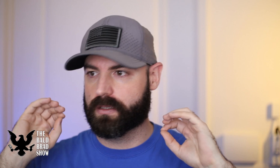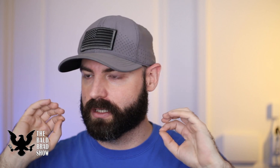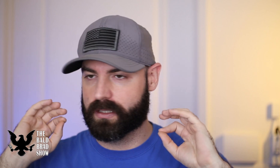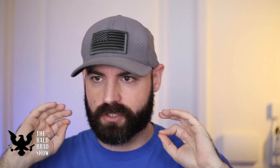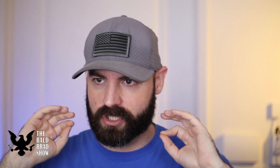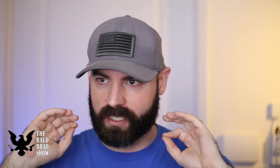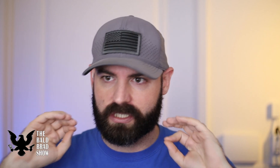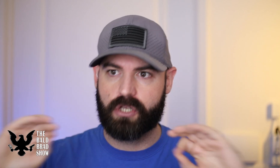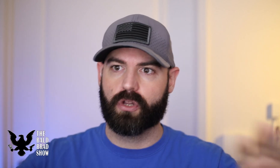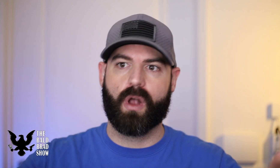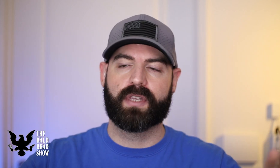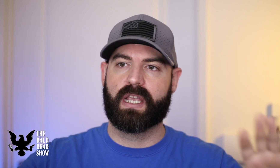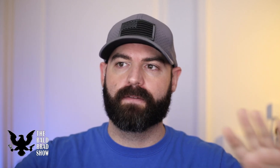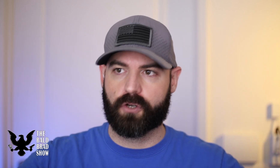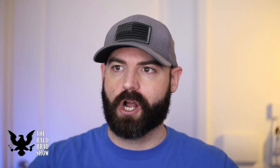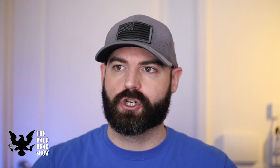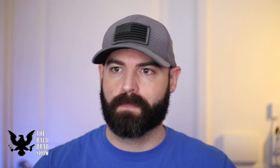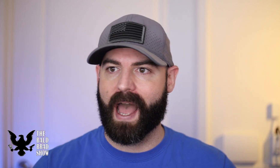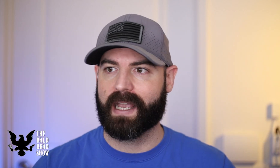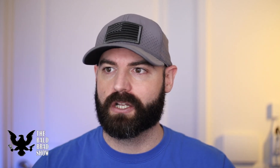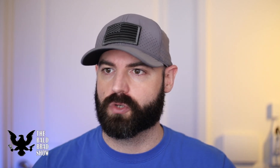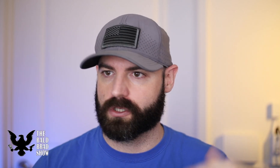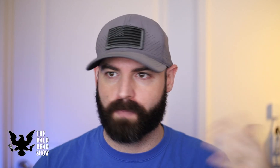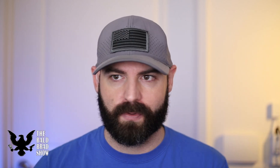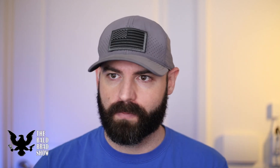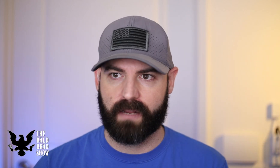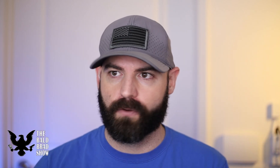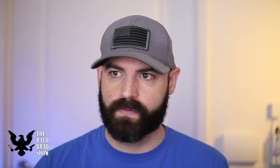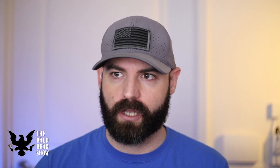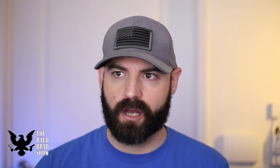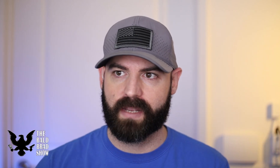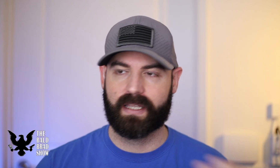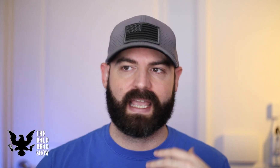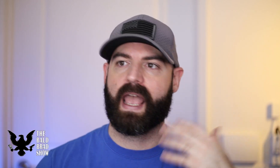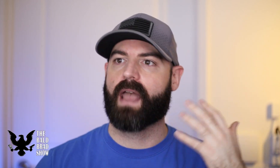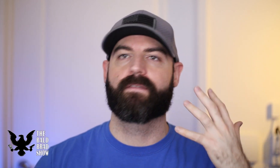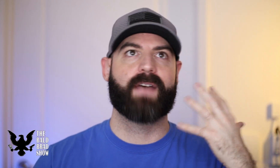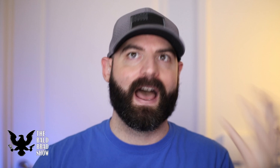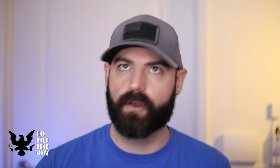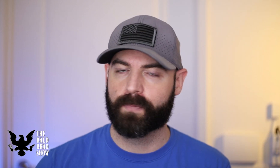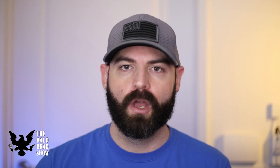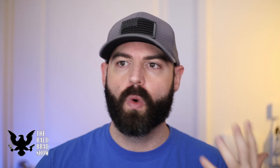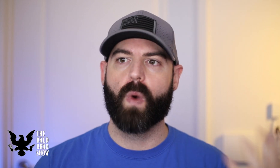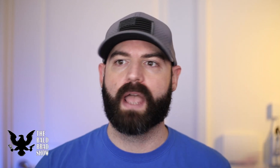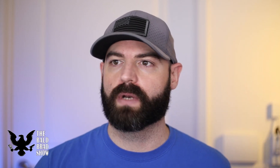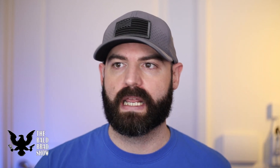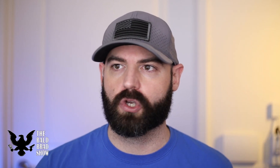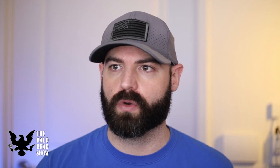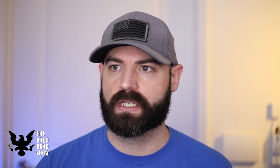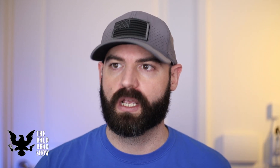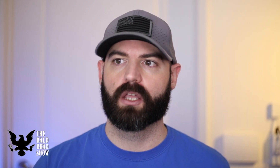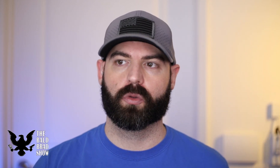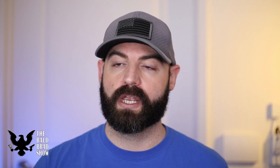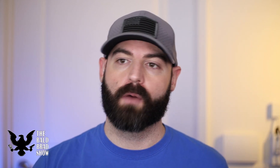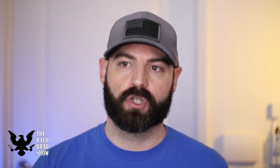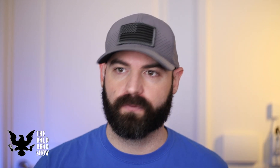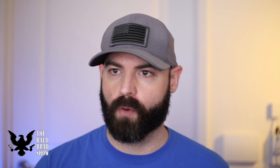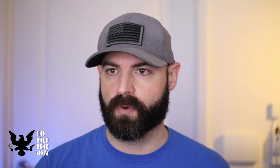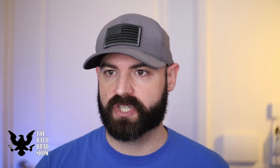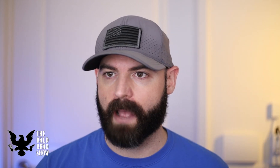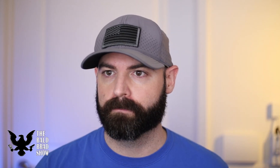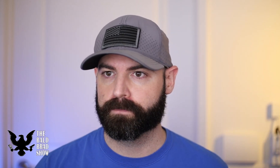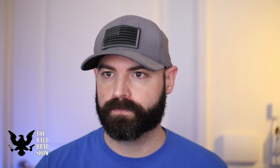wanted to just continue to throw out this infrastructure package, which is pumping the money full of economy. And then they can't fathom why it would increase